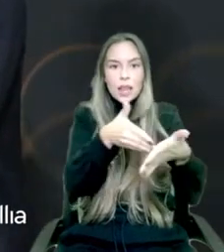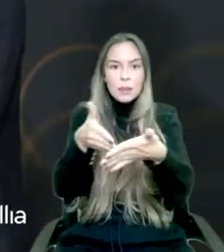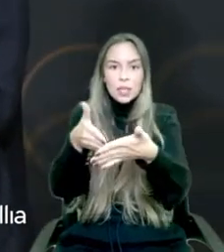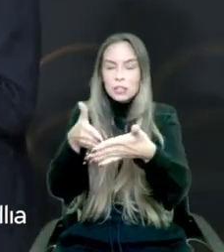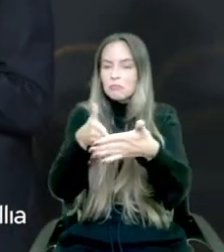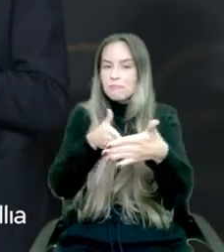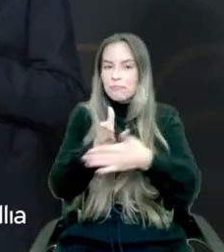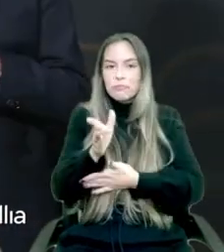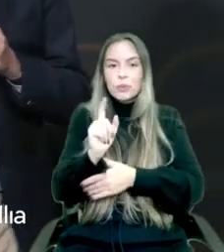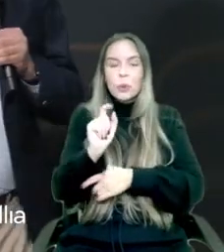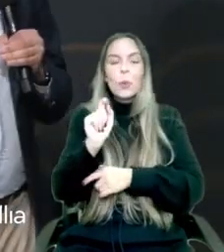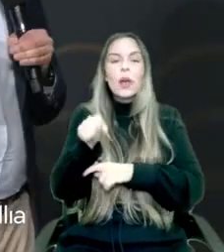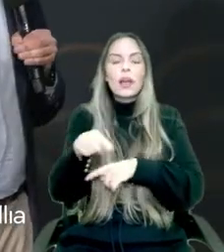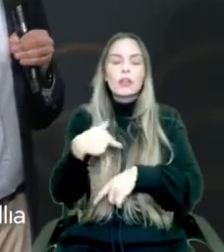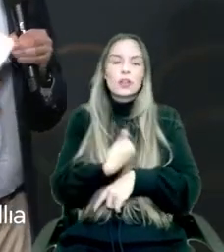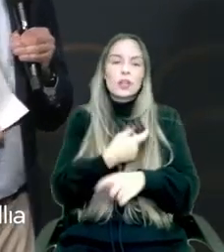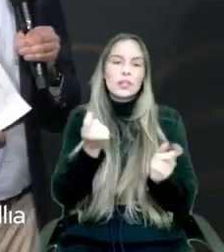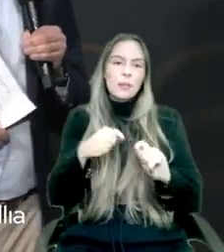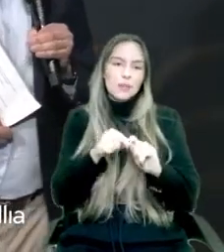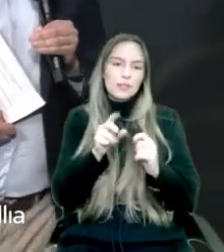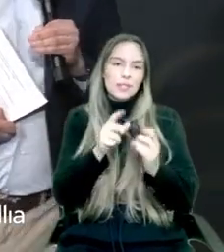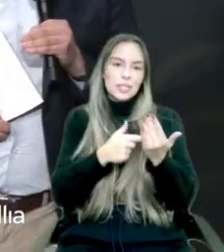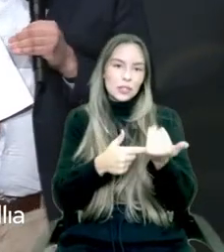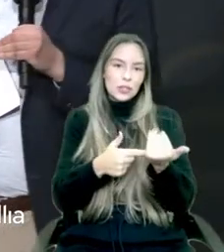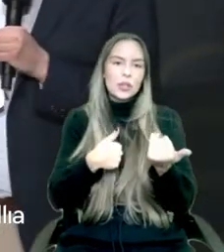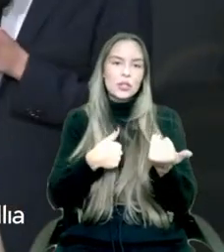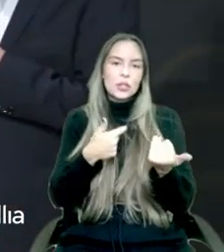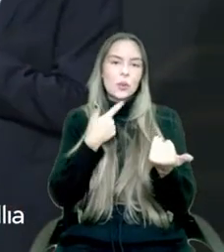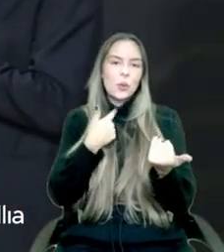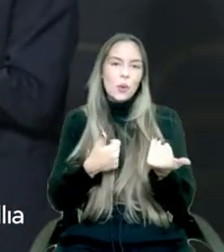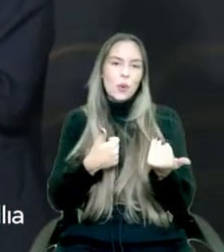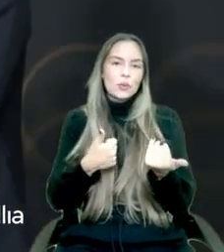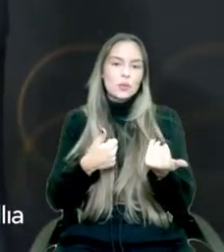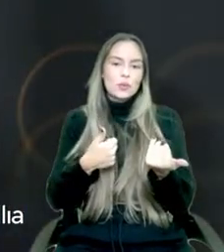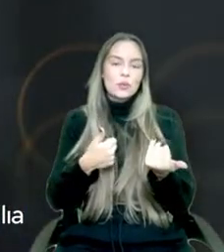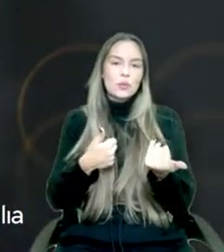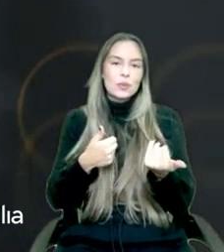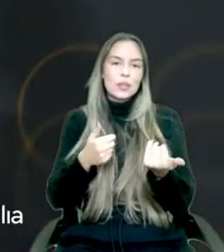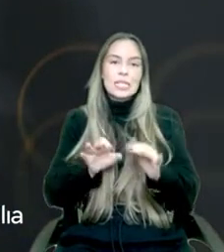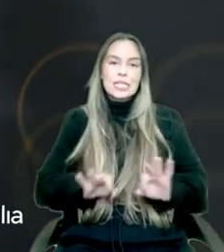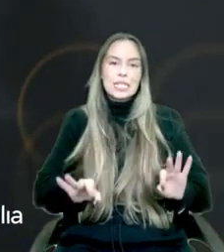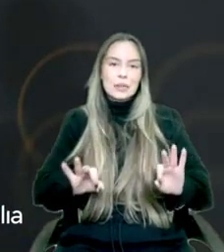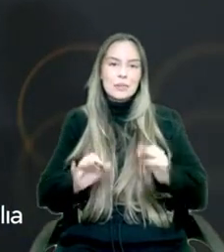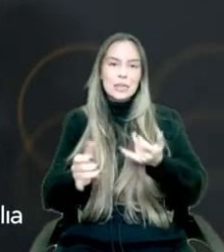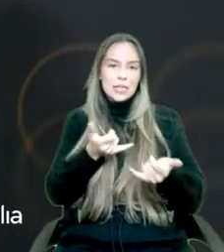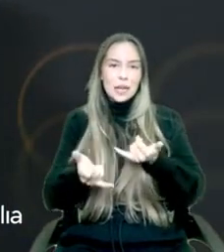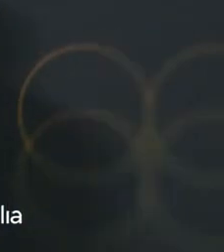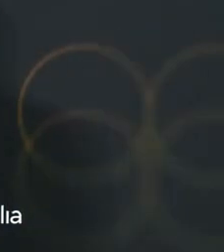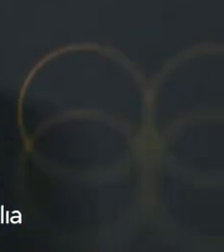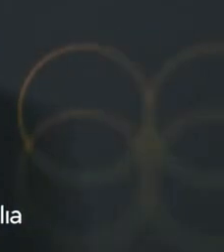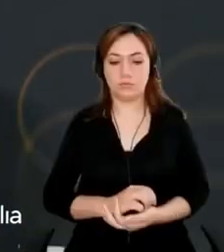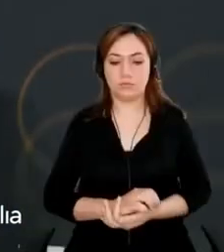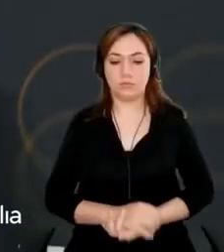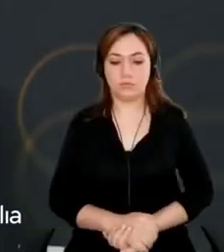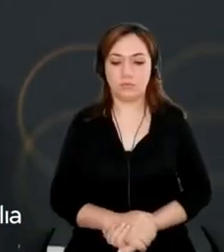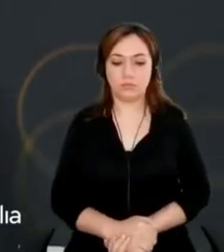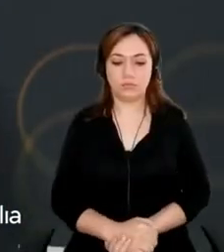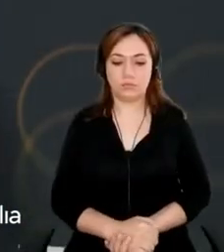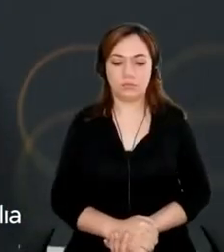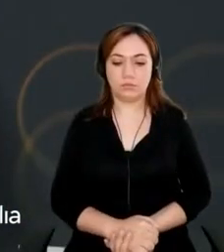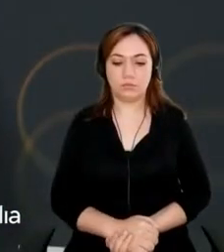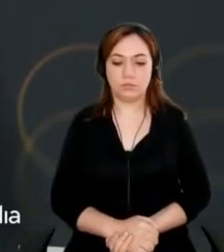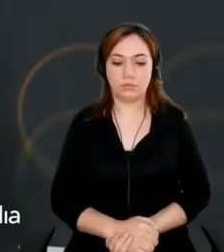technology. I like, again, an easy example. If you think about handwritten digits and recognizing